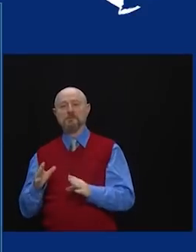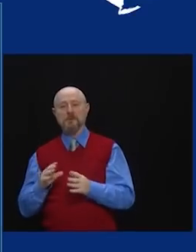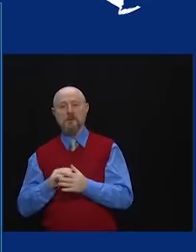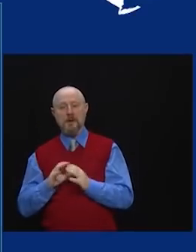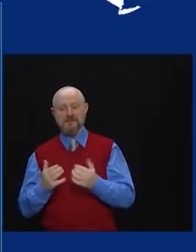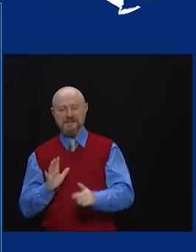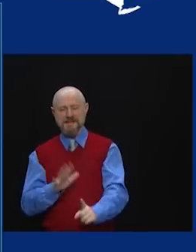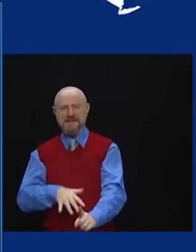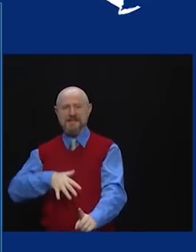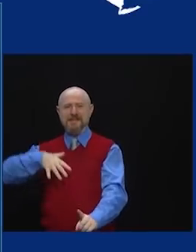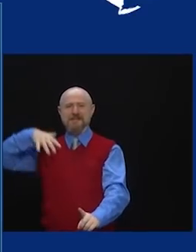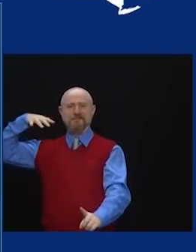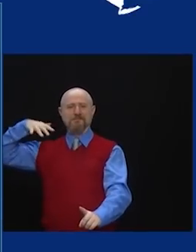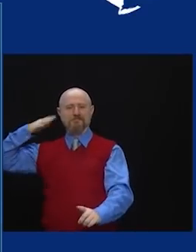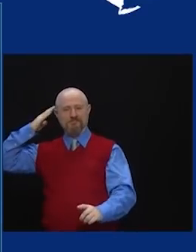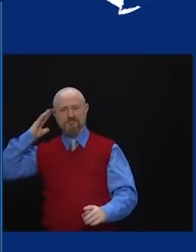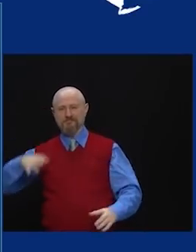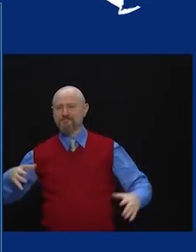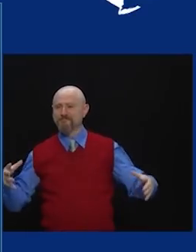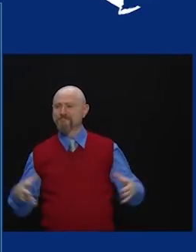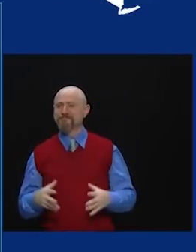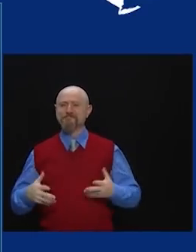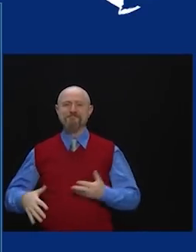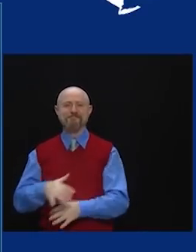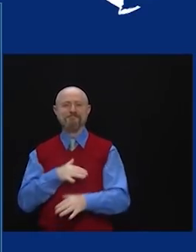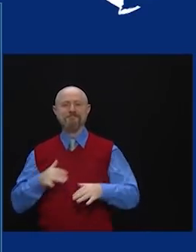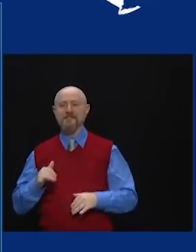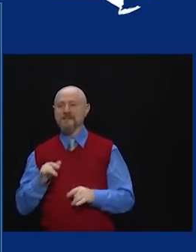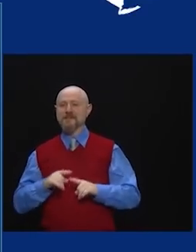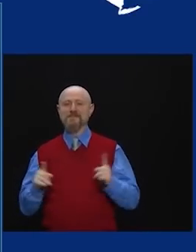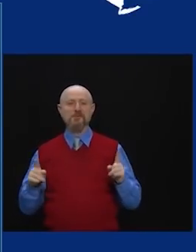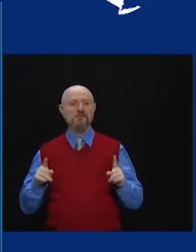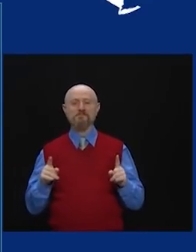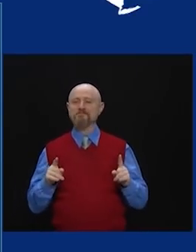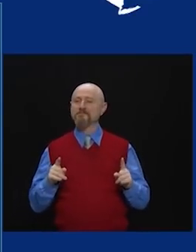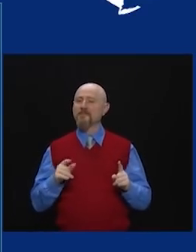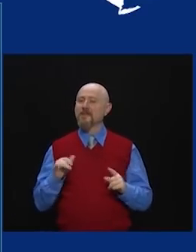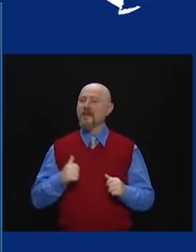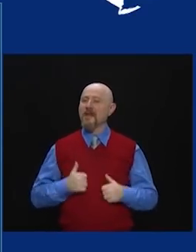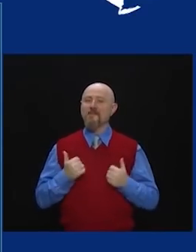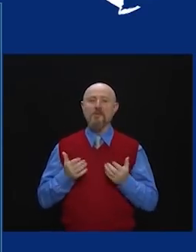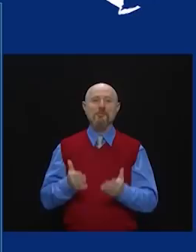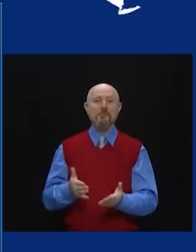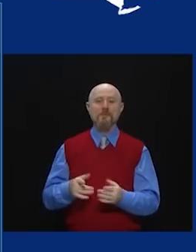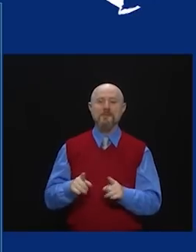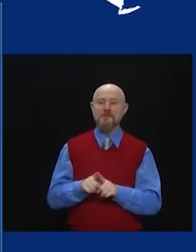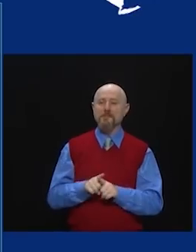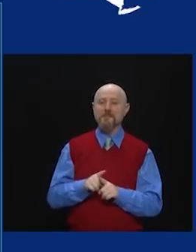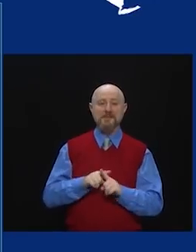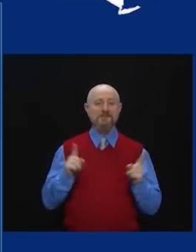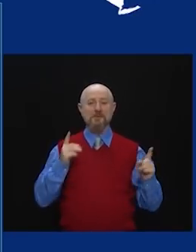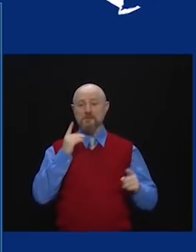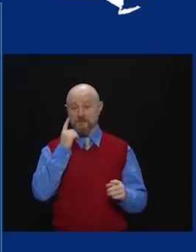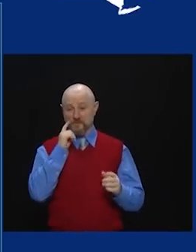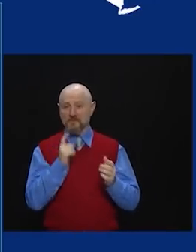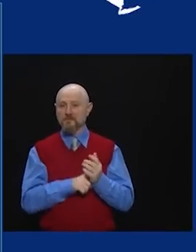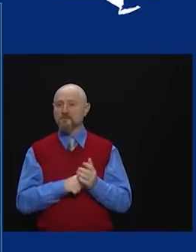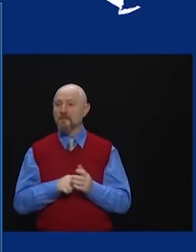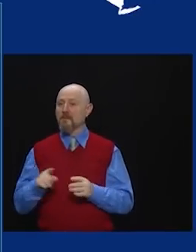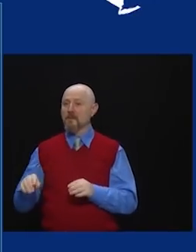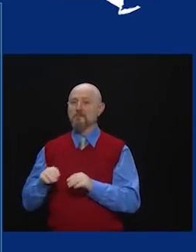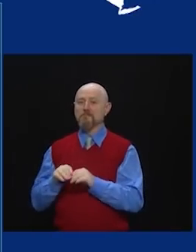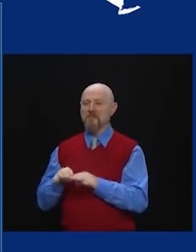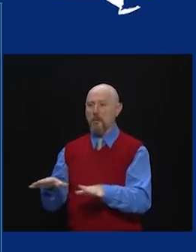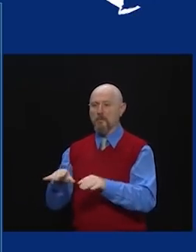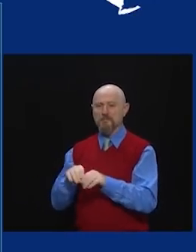different. Students congregate, they live on campus, and so it's a very different experience. We saw some outbreaks before the break started